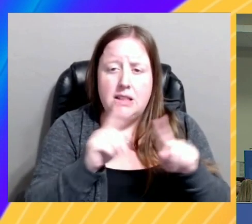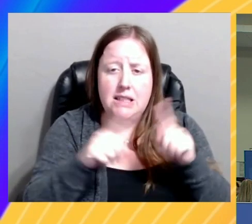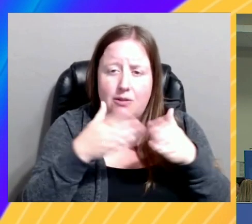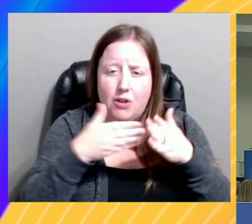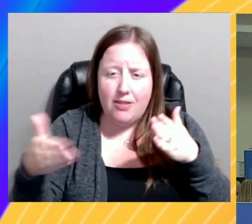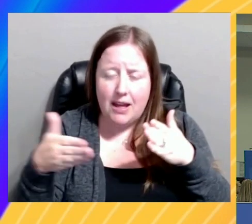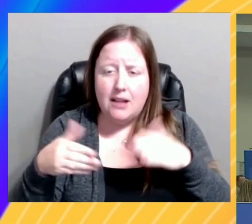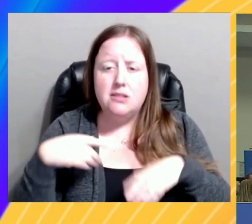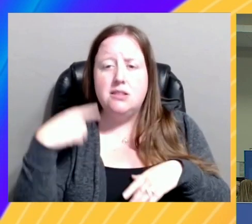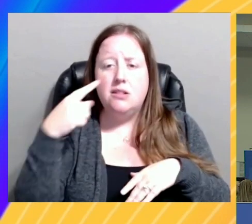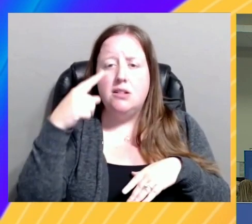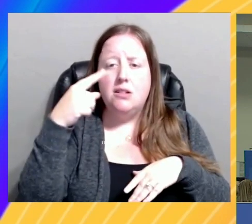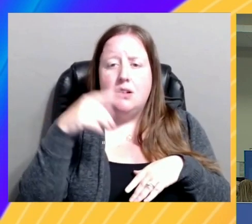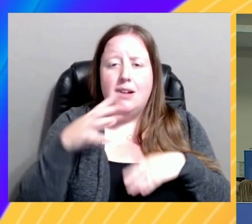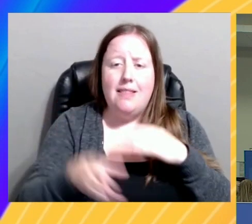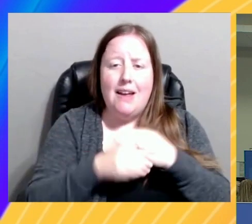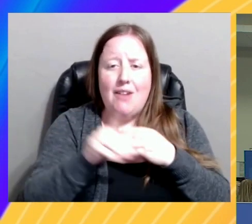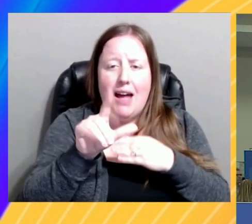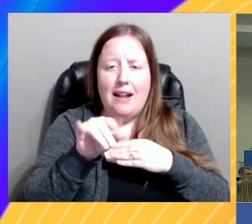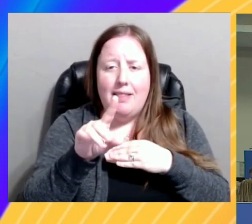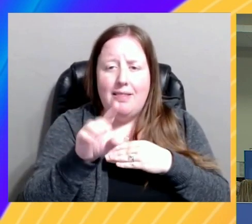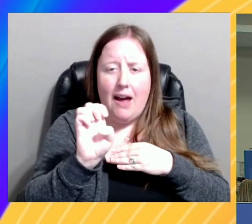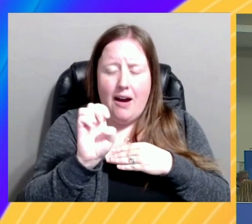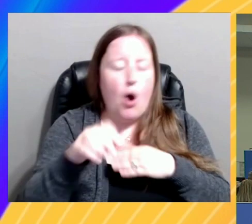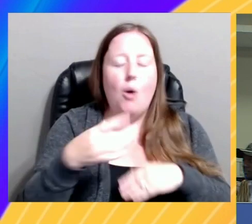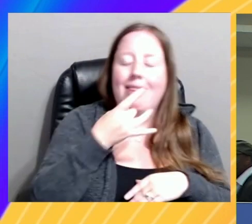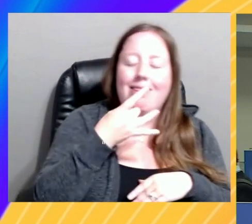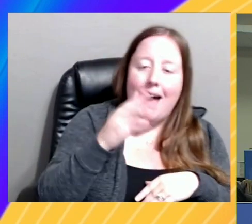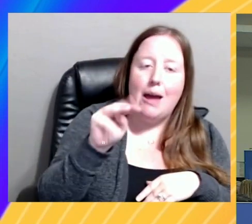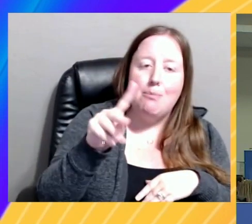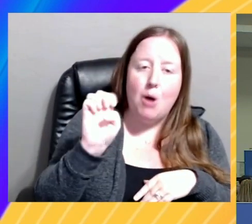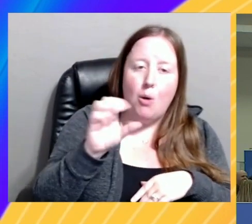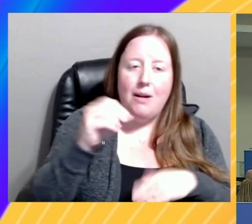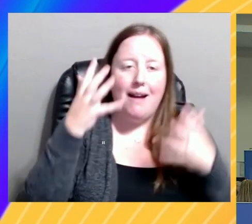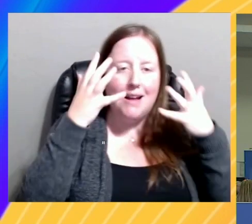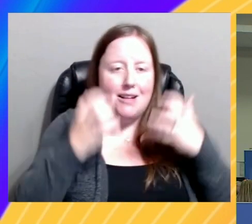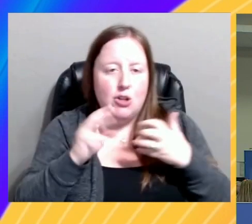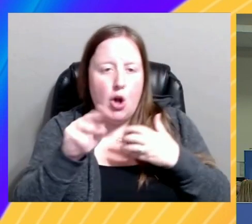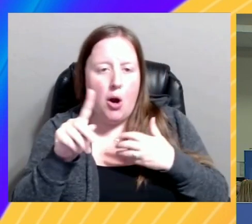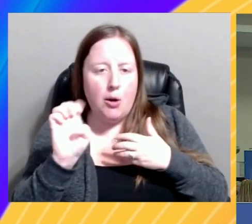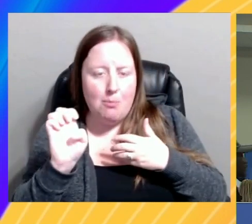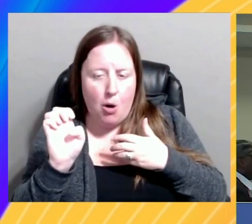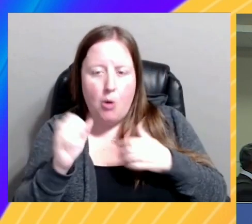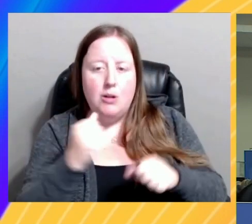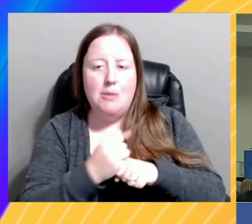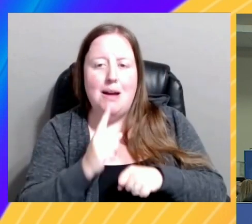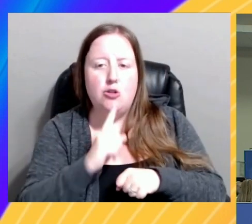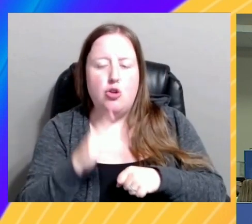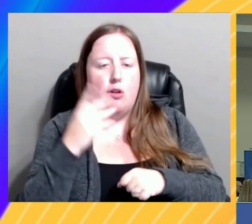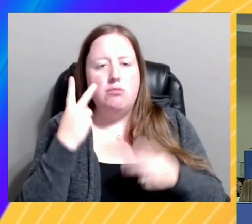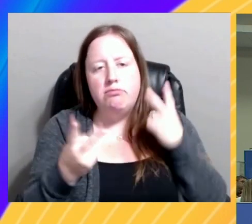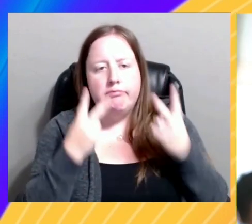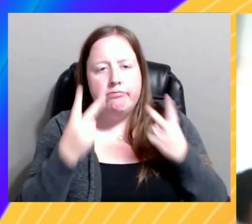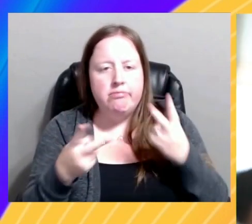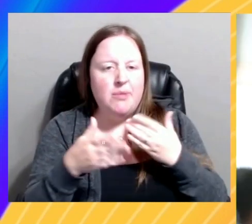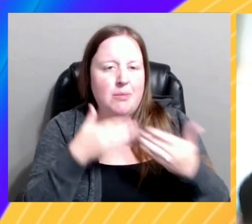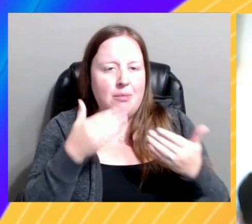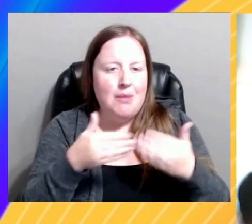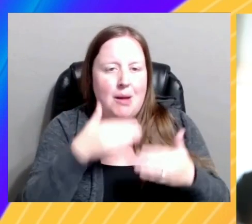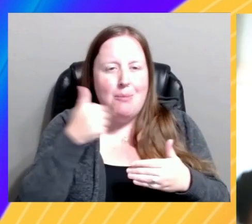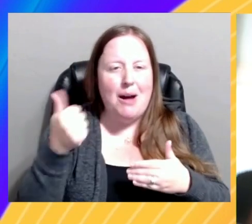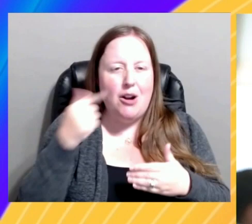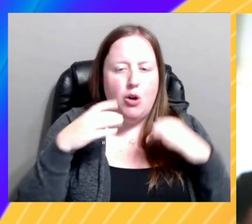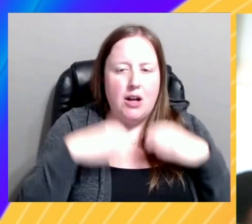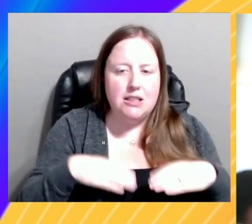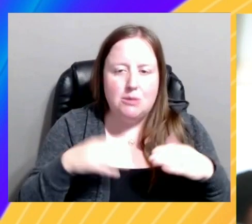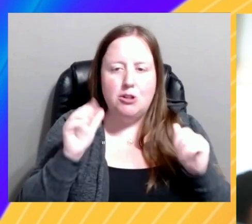added light mode or dark mode. So it makes it much visually more attractive for customers to even play it on a screen if they need it. Yeah.